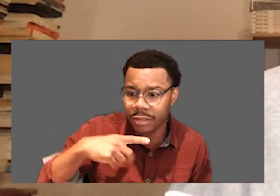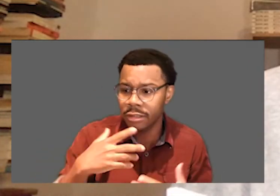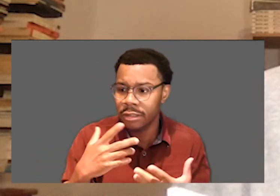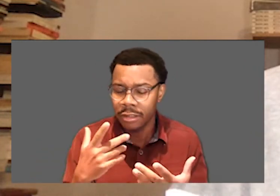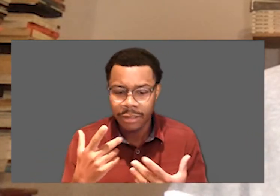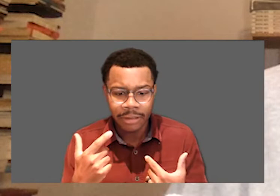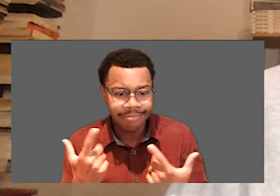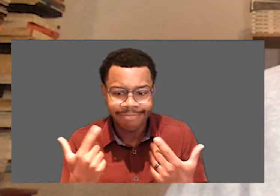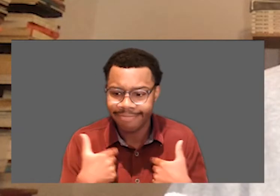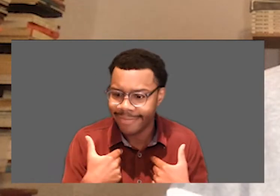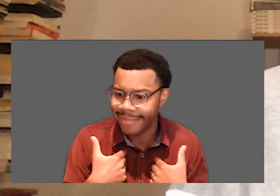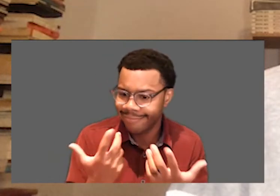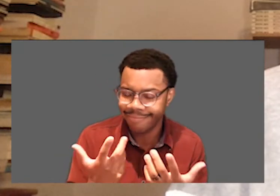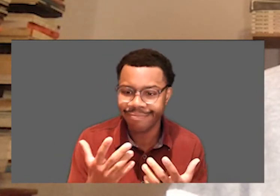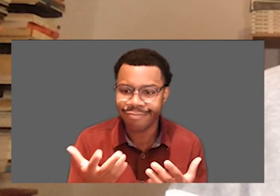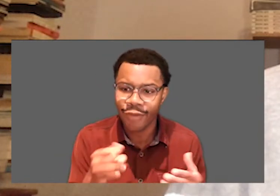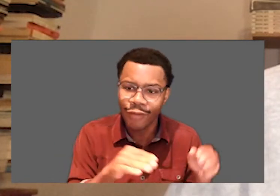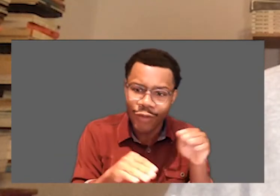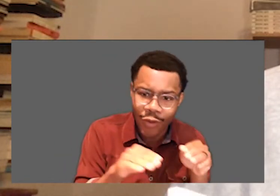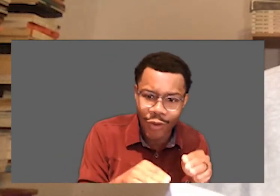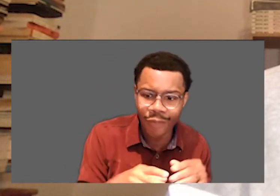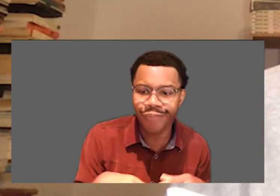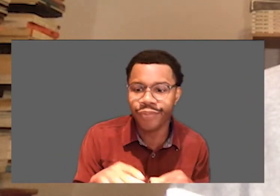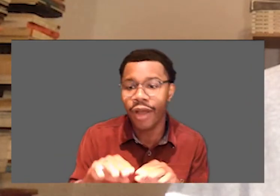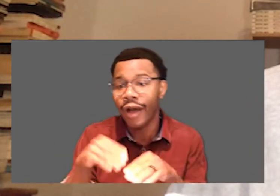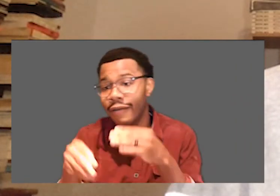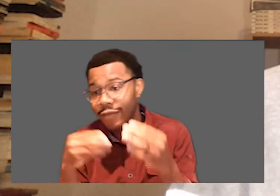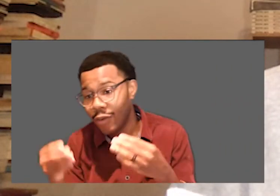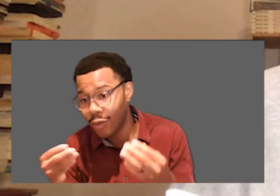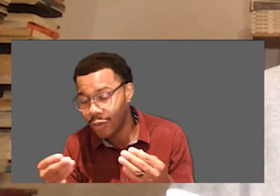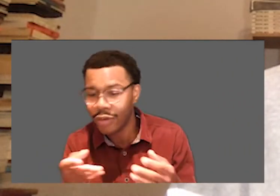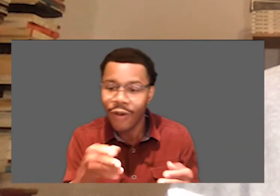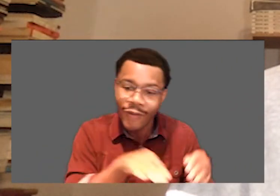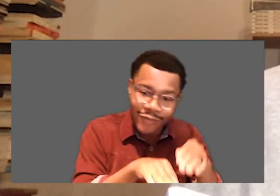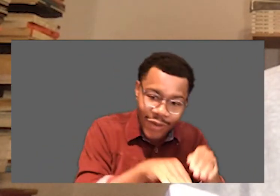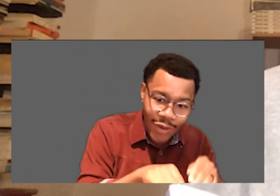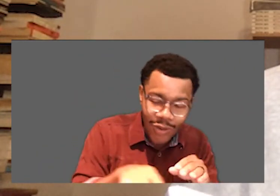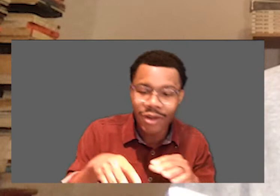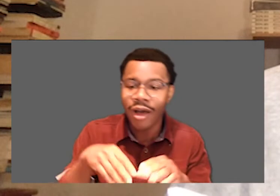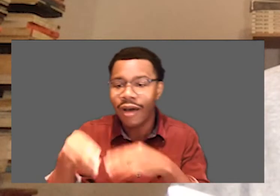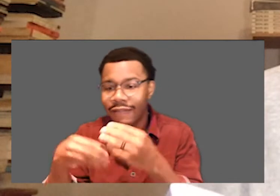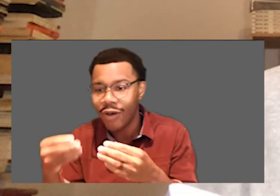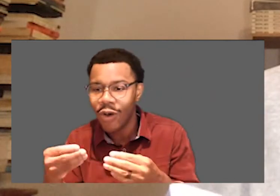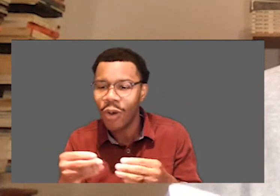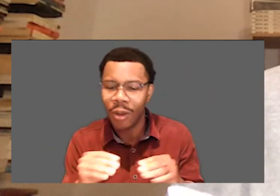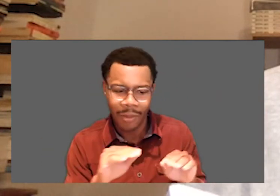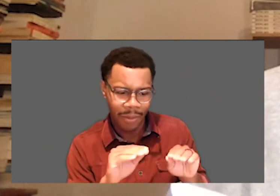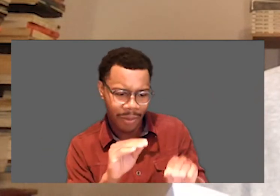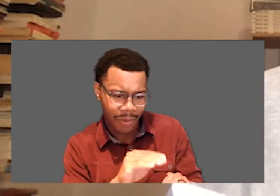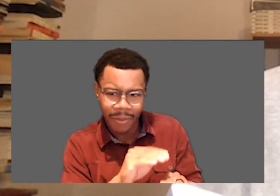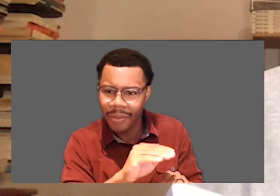rite, folding and unfolding each cloth, then setting them in piles and pressing them with a grave